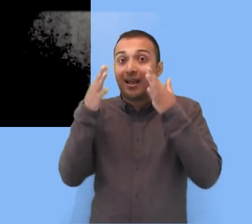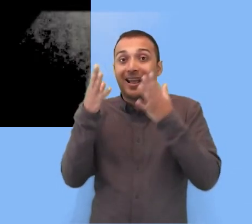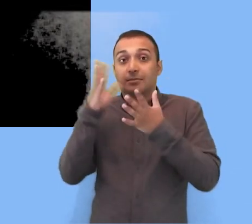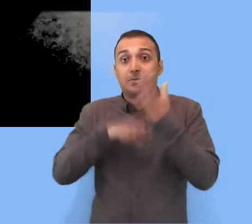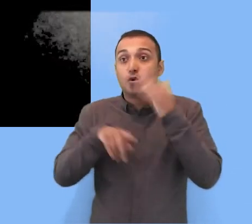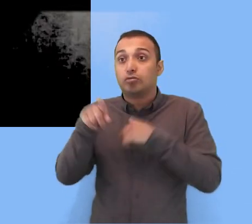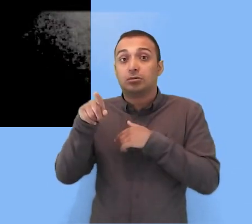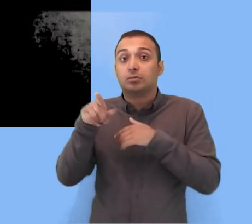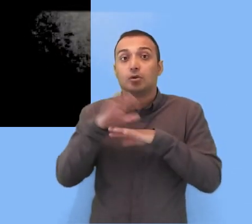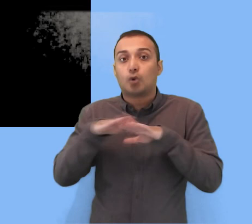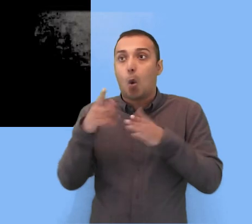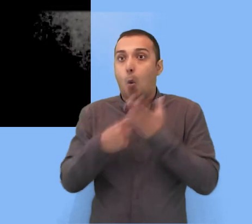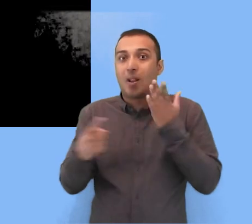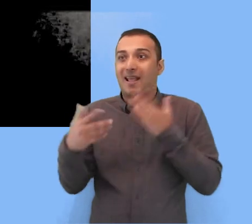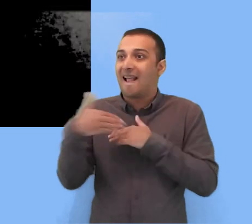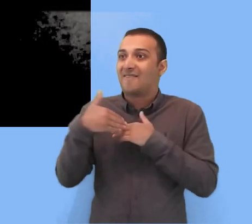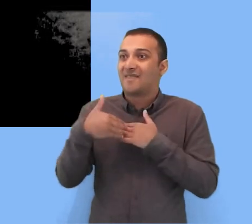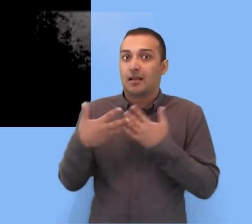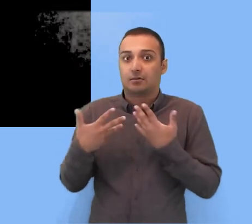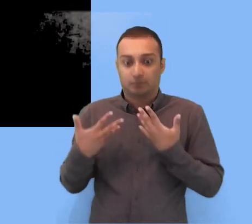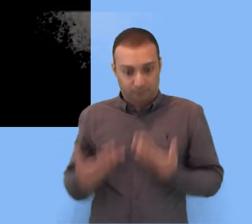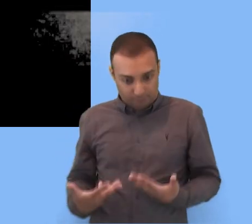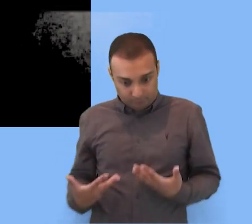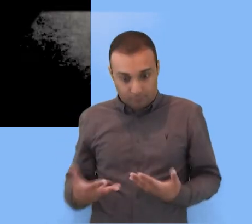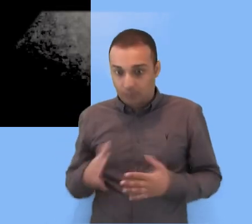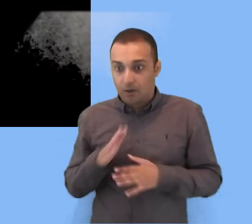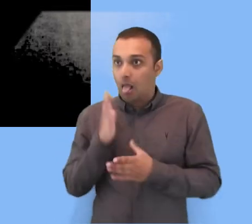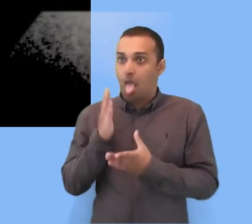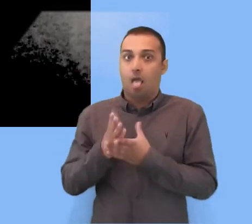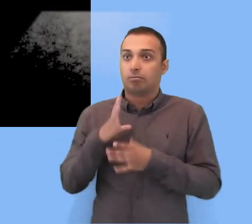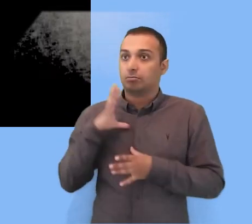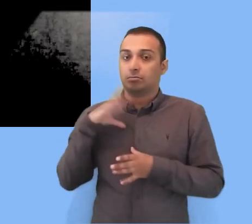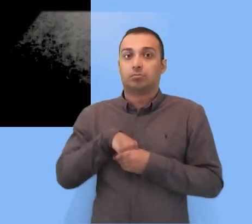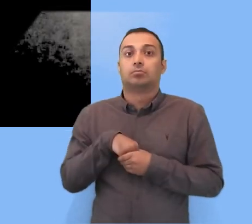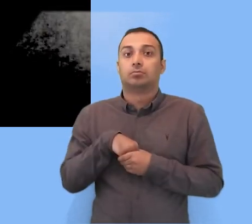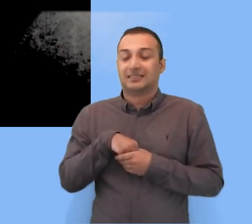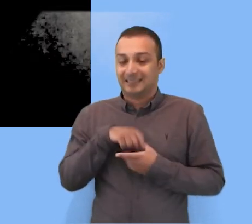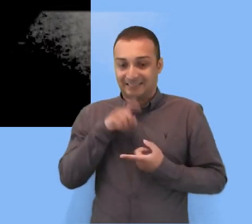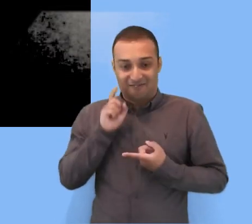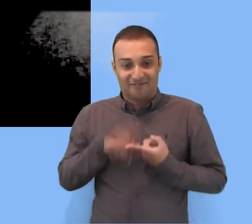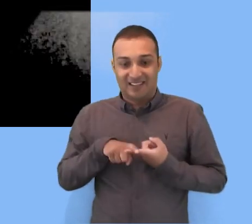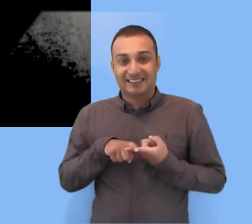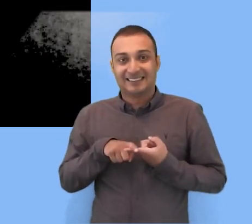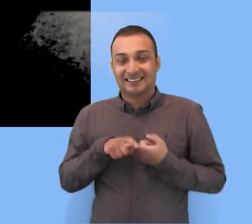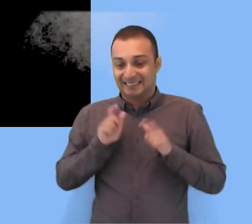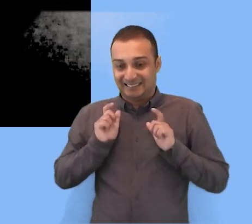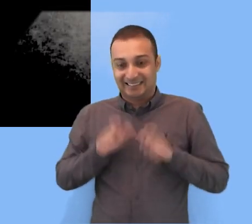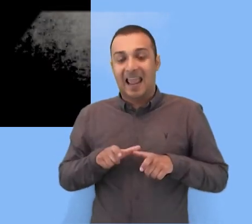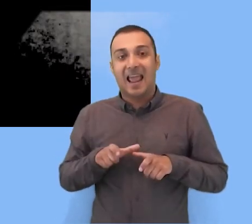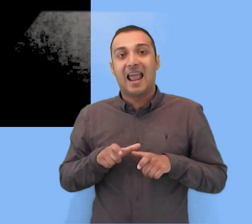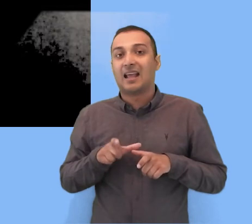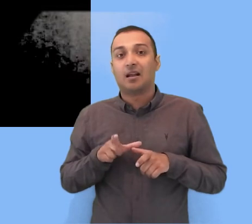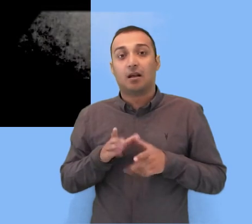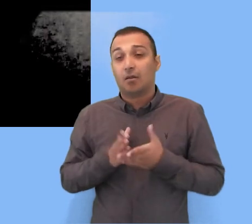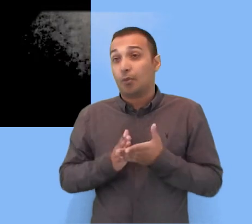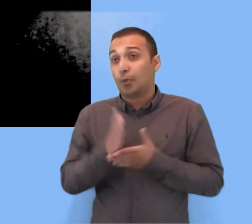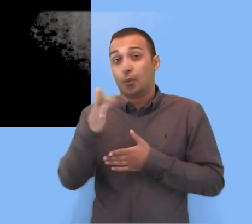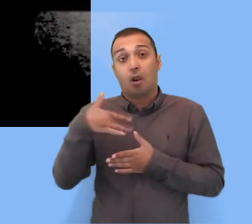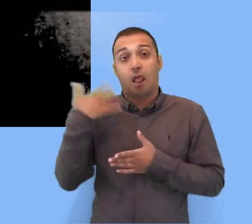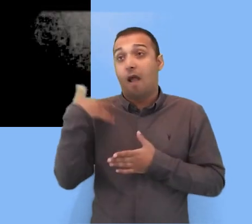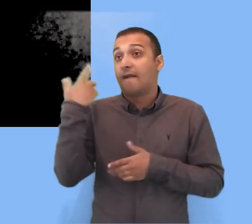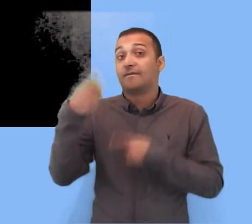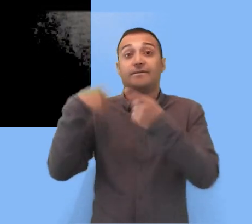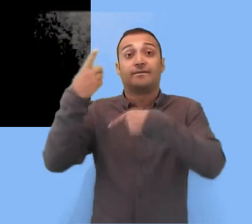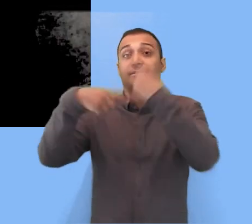their 20s now, the effect lasts way beyond, in terms of confidence and having just